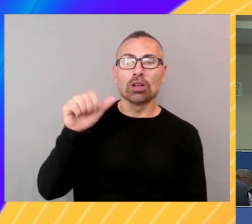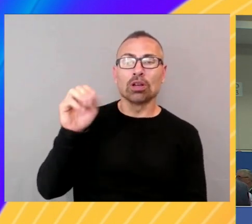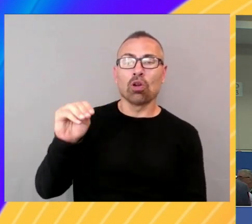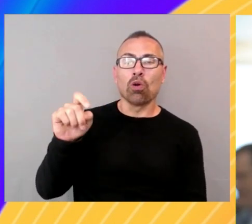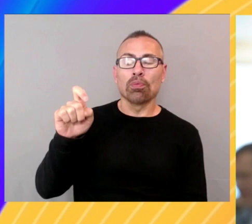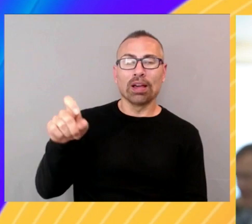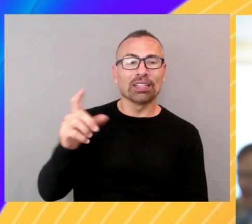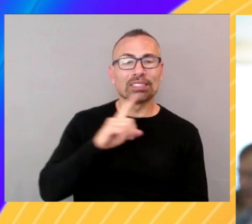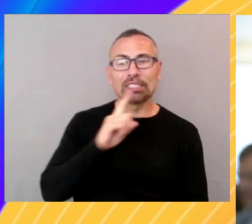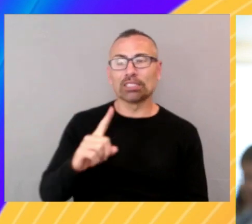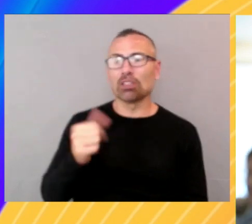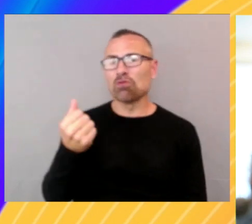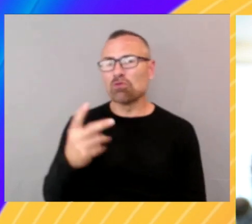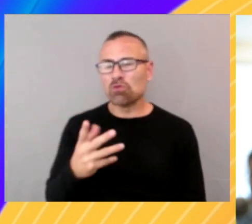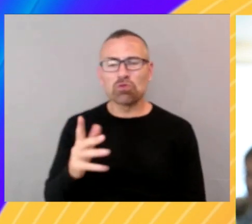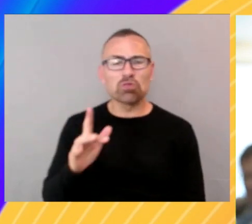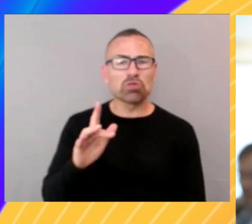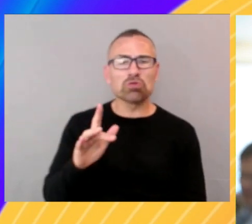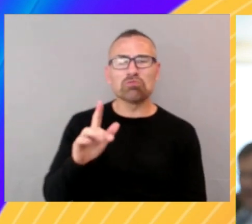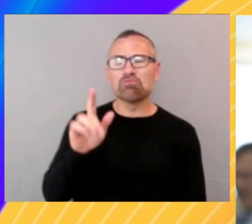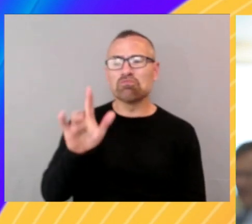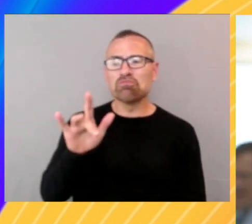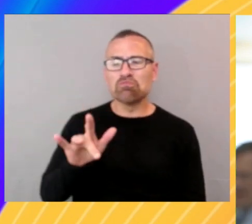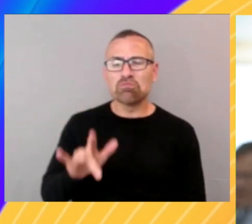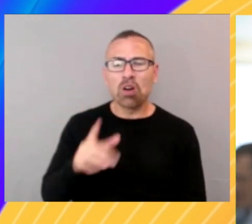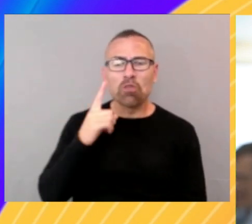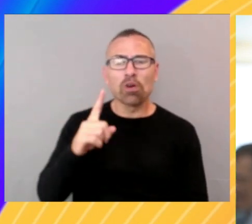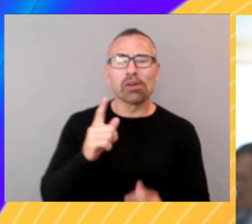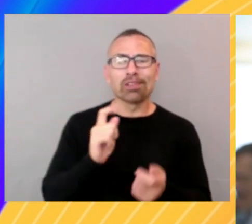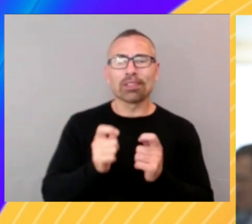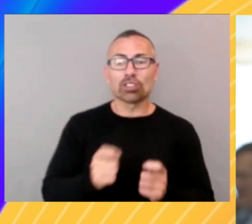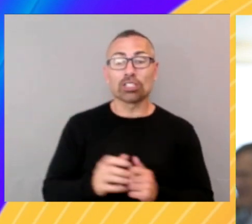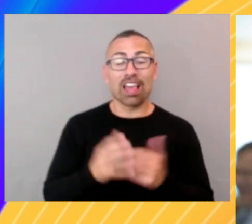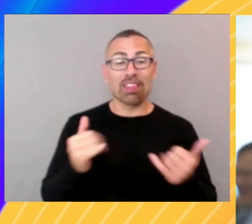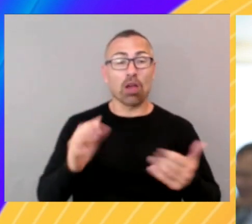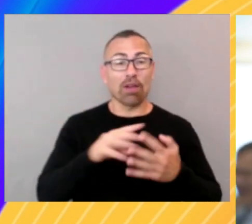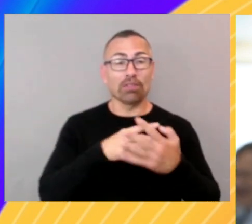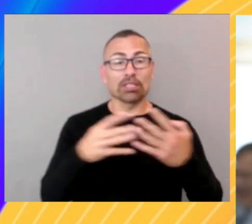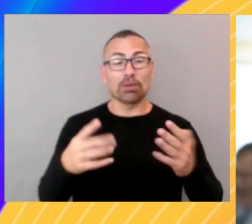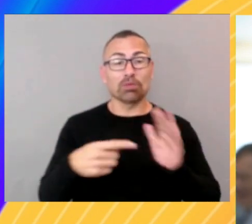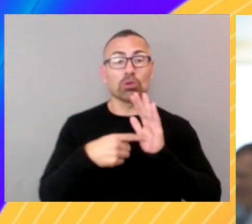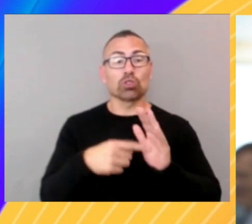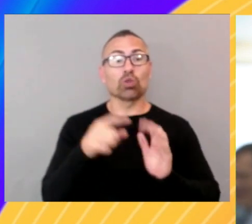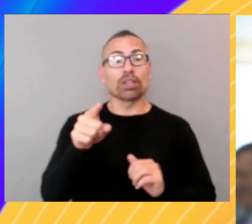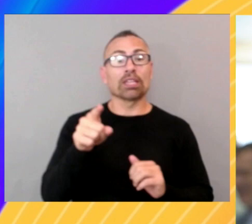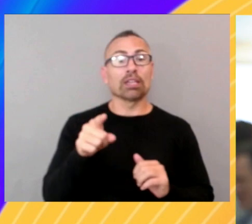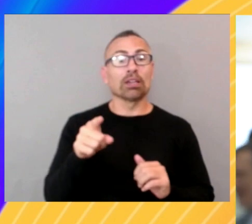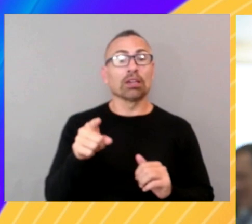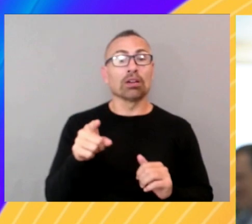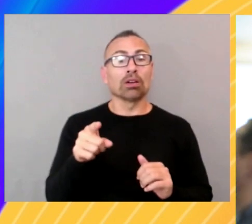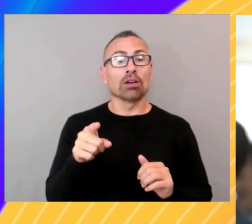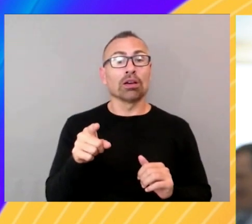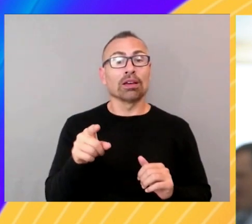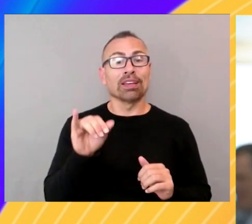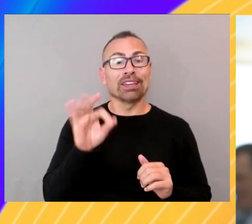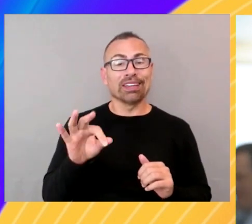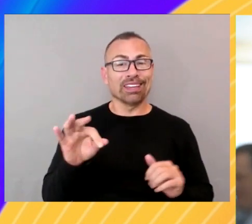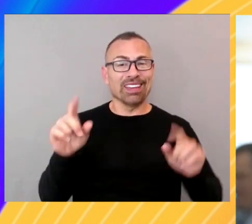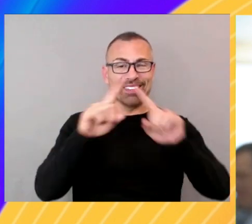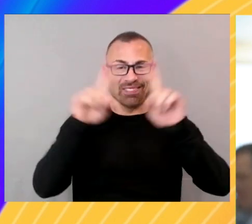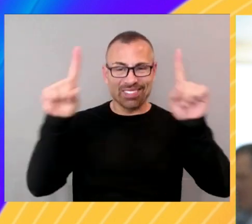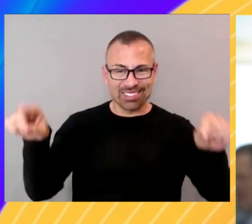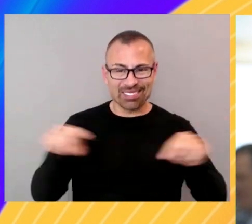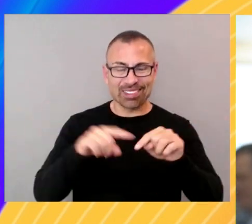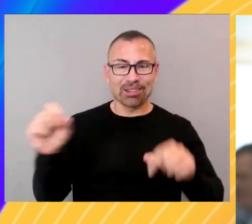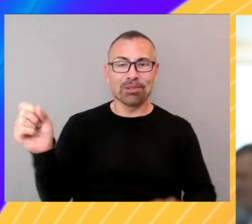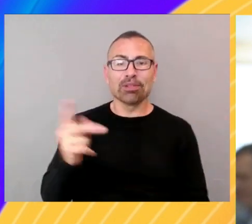everything. And now we have these as tables, and what we're showing here is we're able to, if the screen ever comes back on,